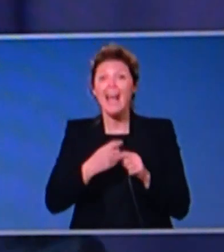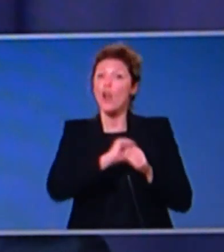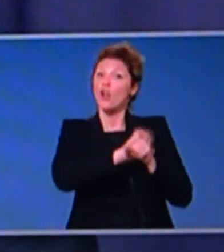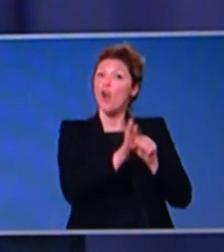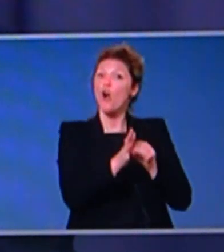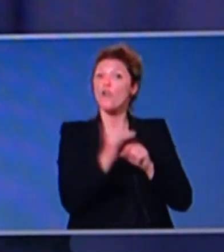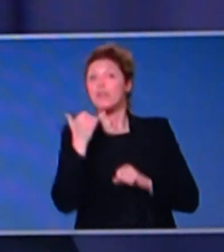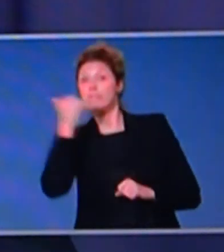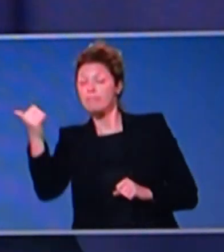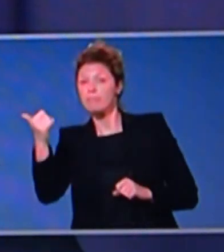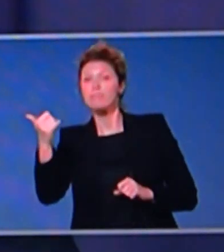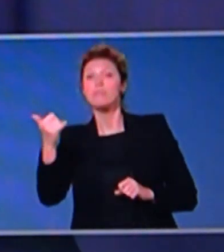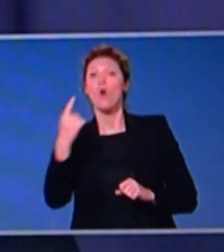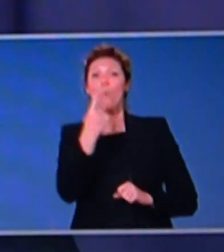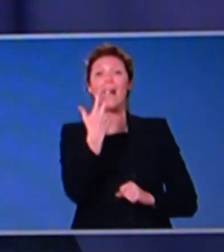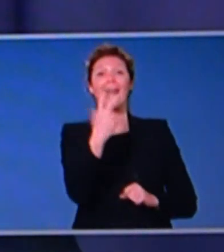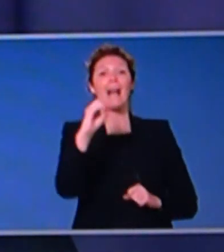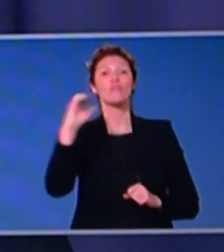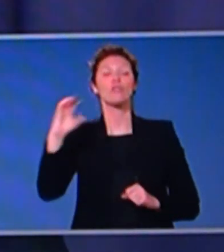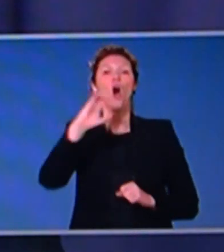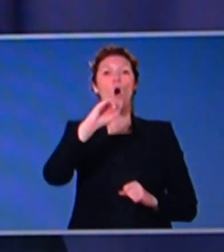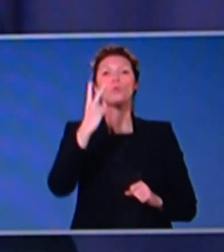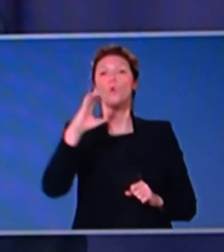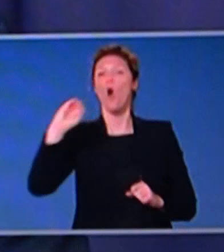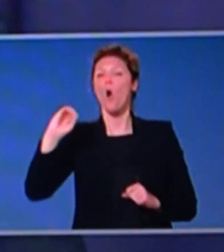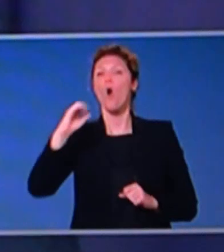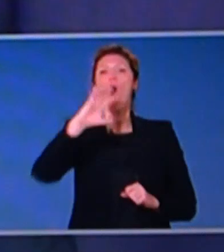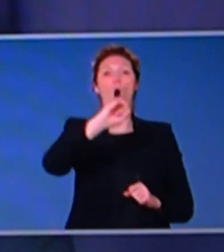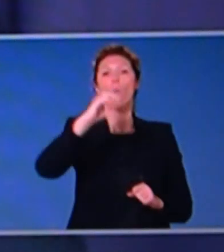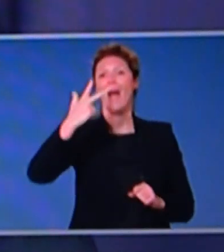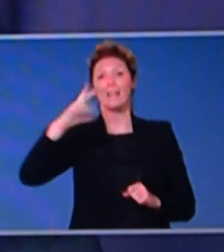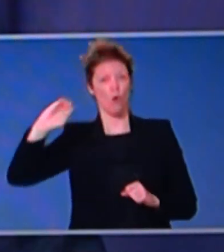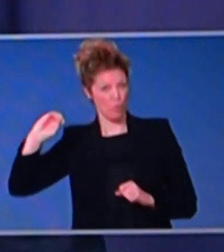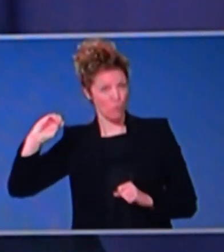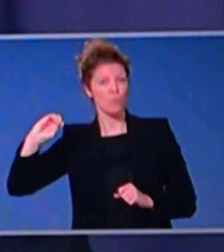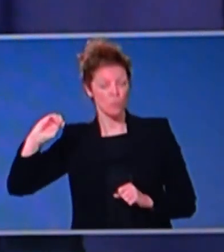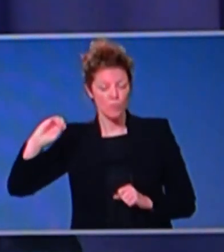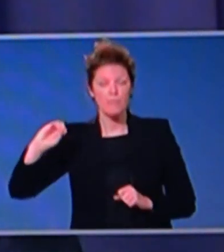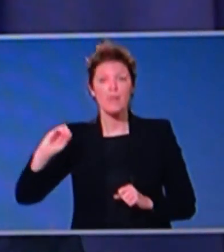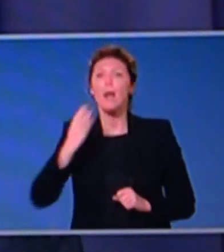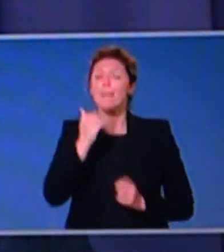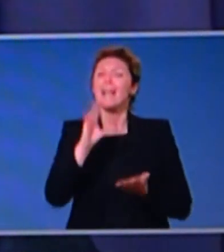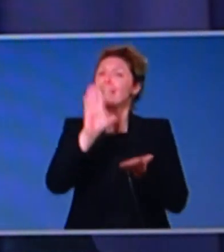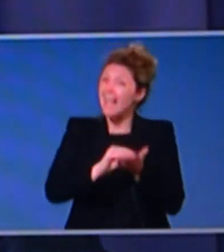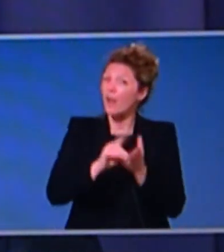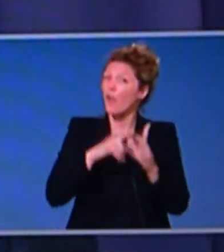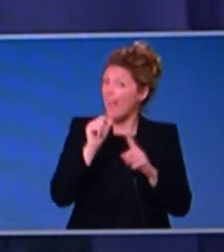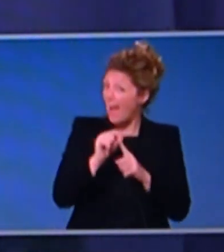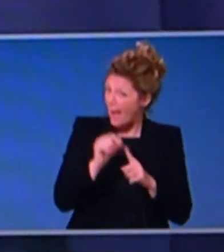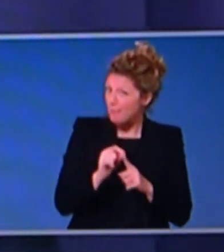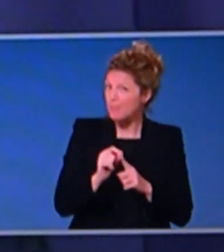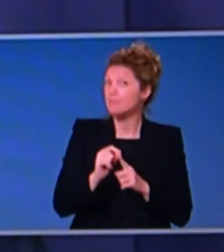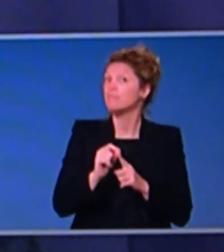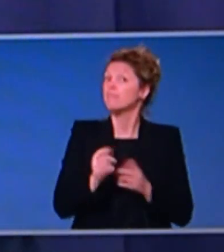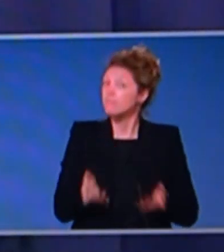helpline, 1800 020 080. And don't forget, download the app. Download the